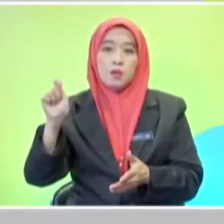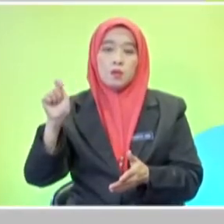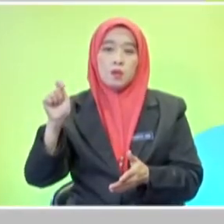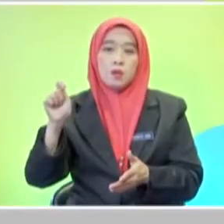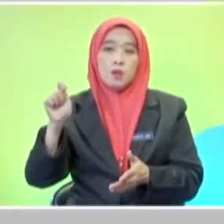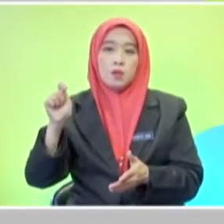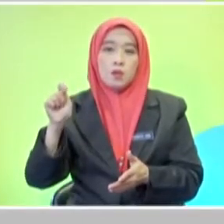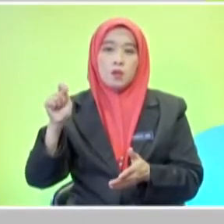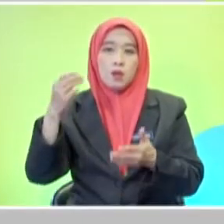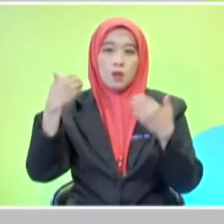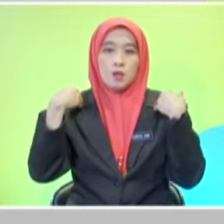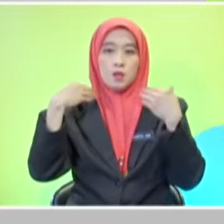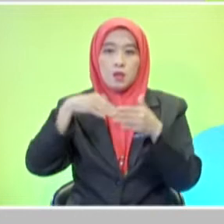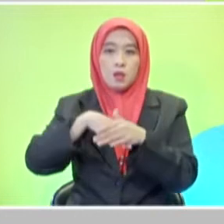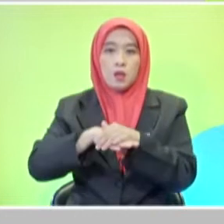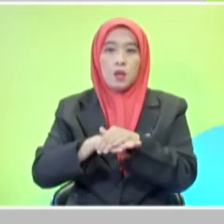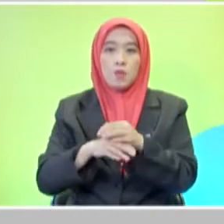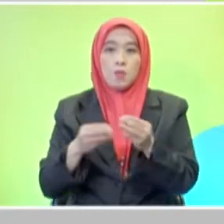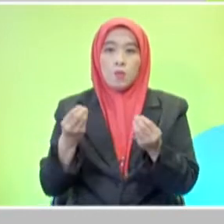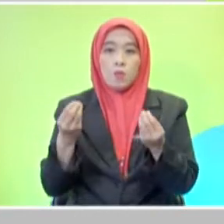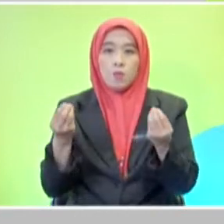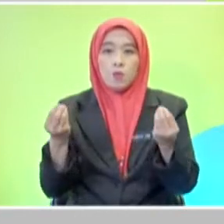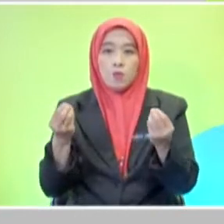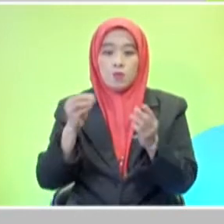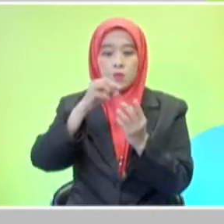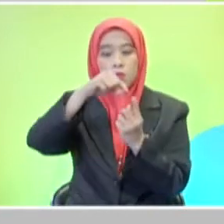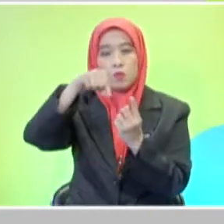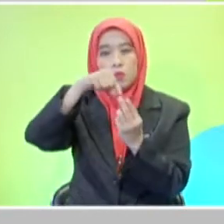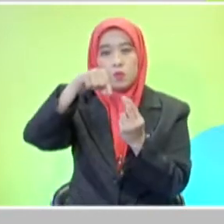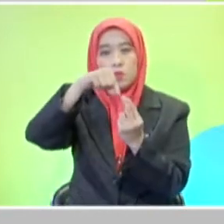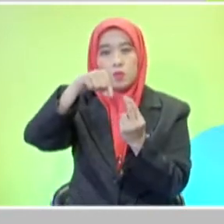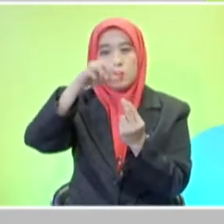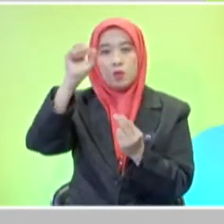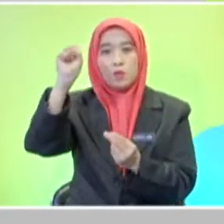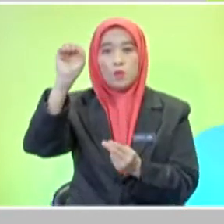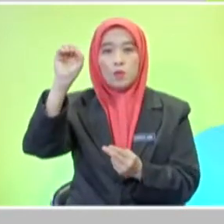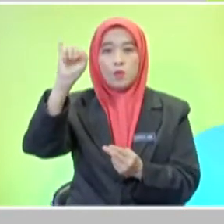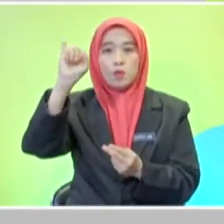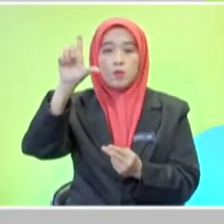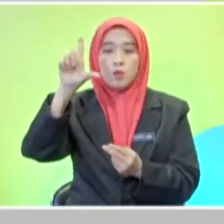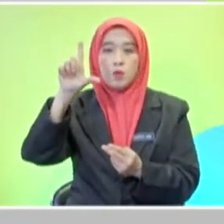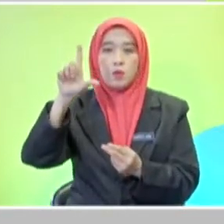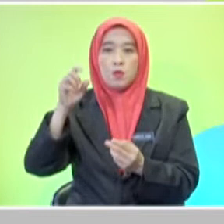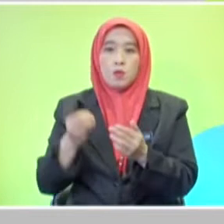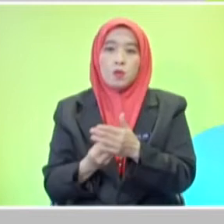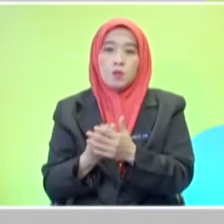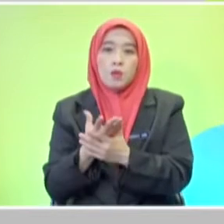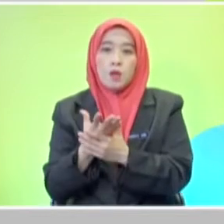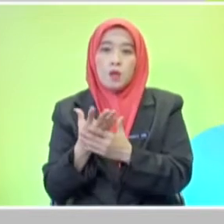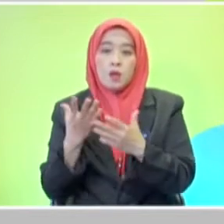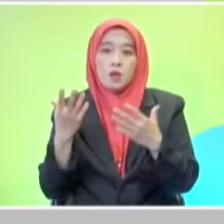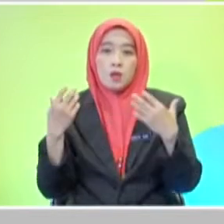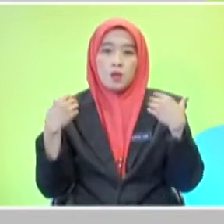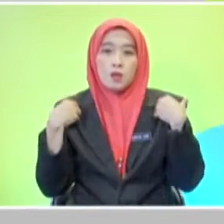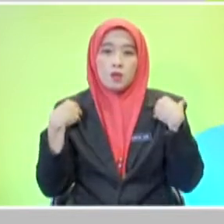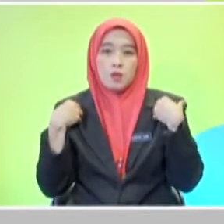in the ground, or in the soil, actually in small amount. Actually, So plants usually plants will have to hunt